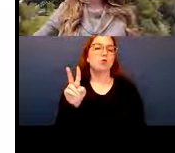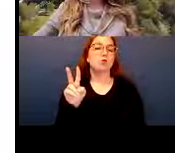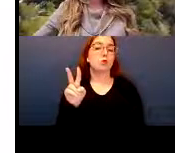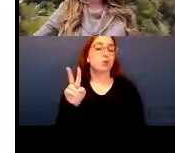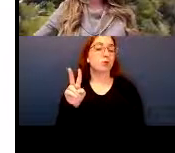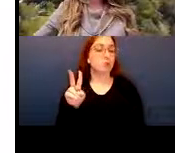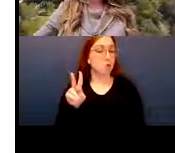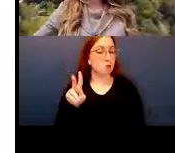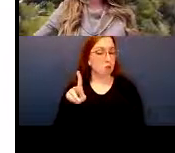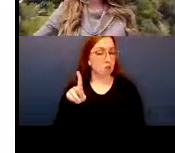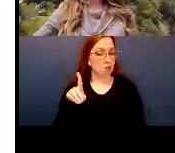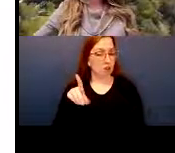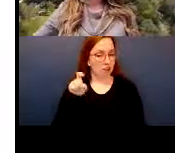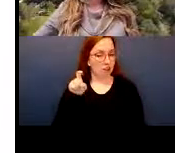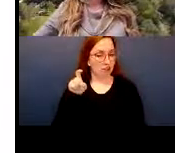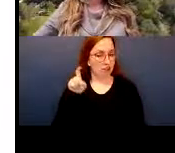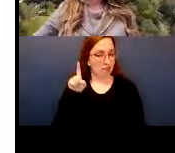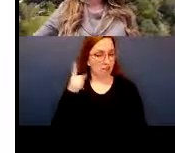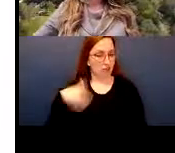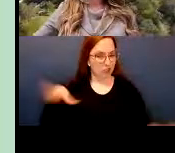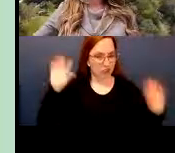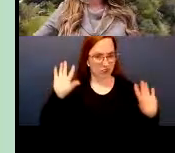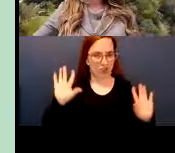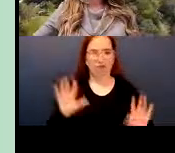2, 1.